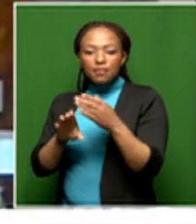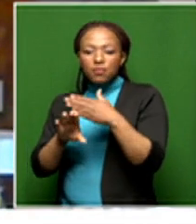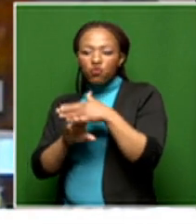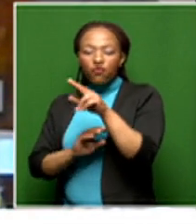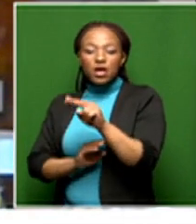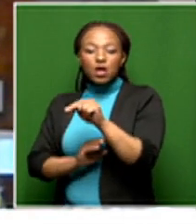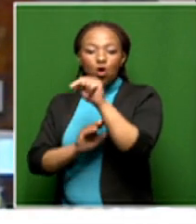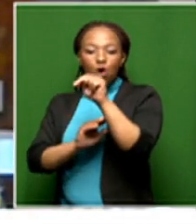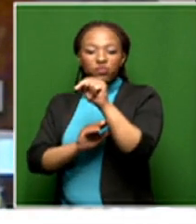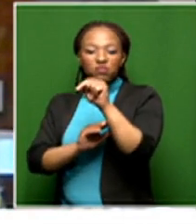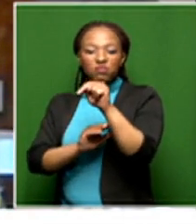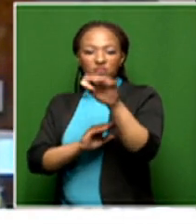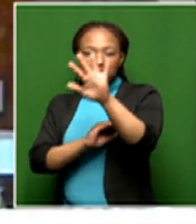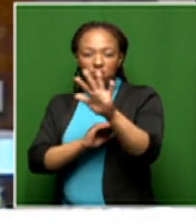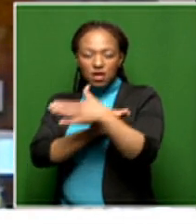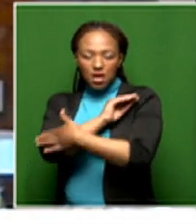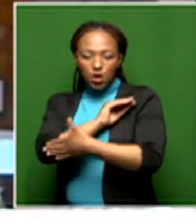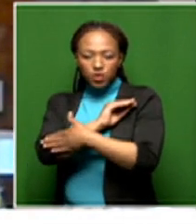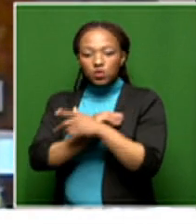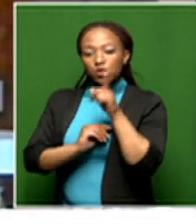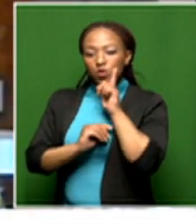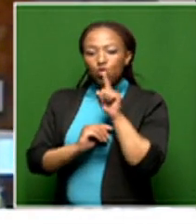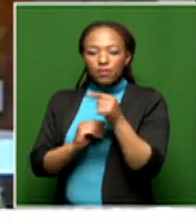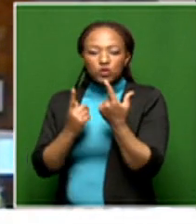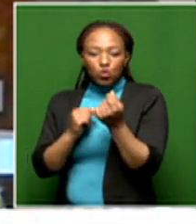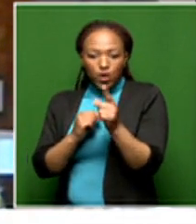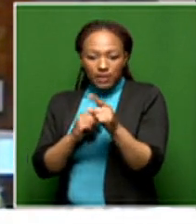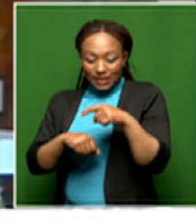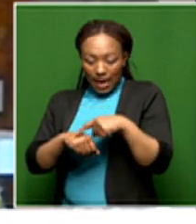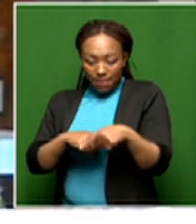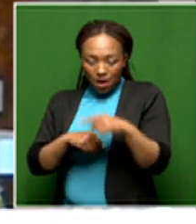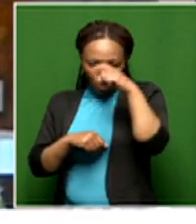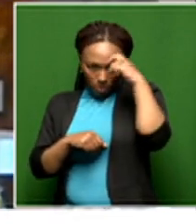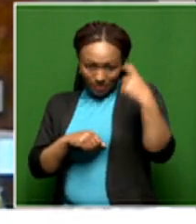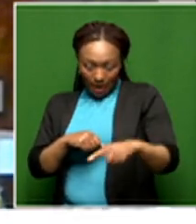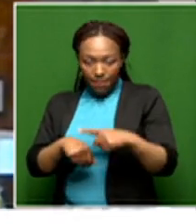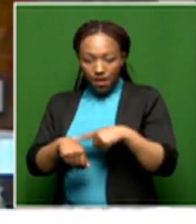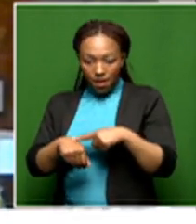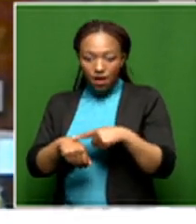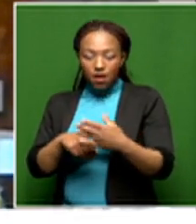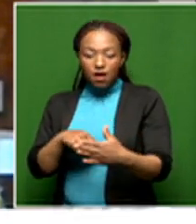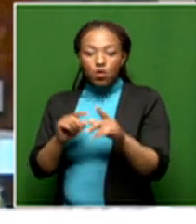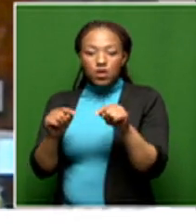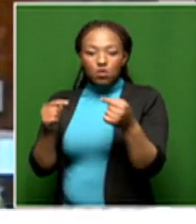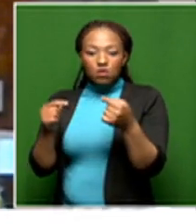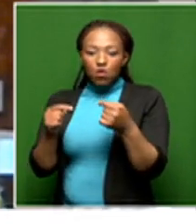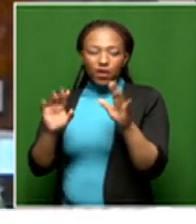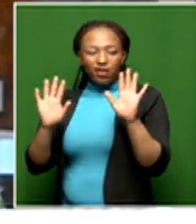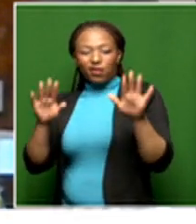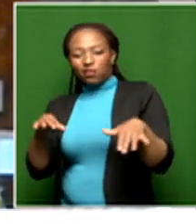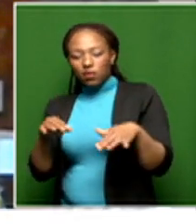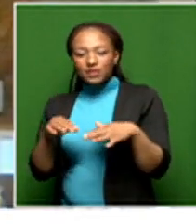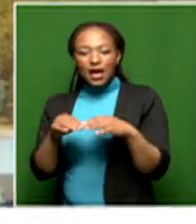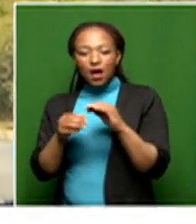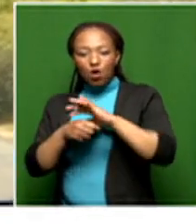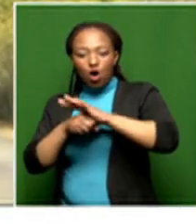Hemisphere, essentially what not to do. We are heading towards our summer season. We cannot at all afford to kind of let our guard go, because